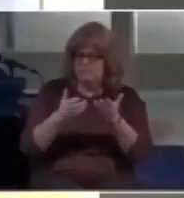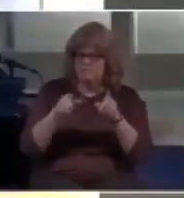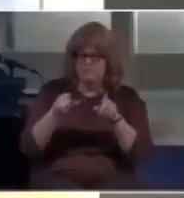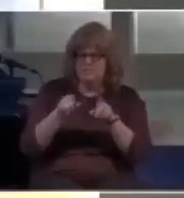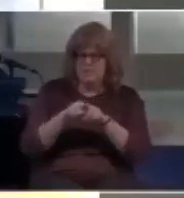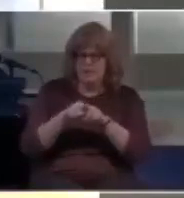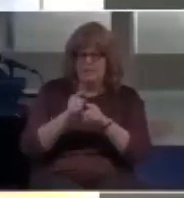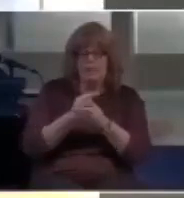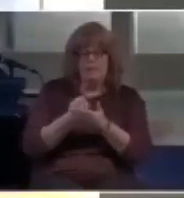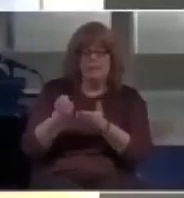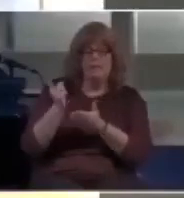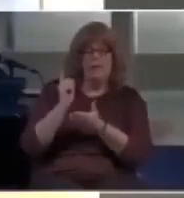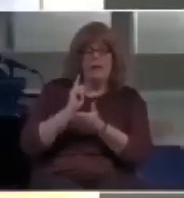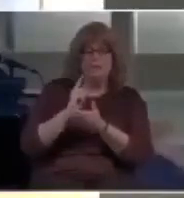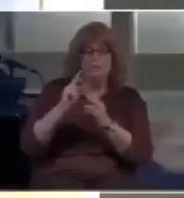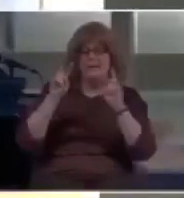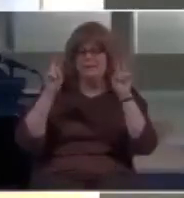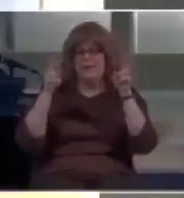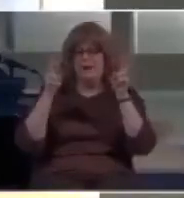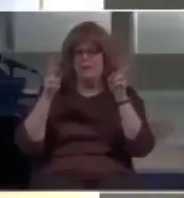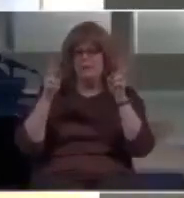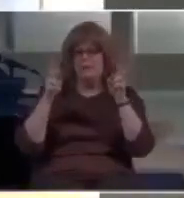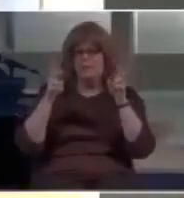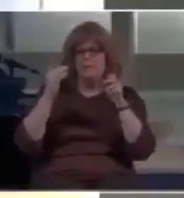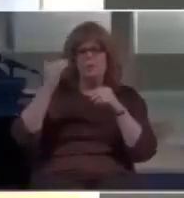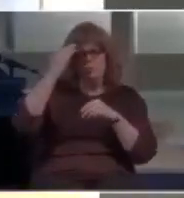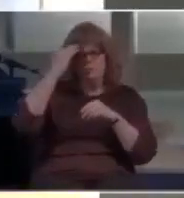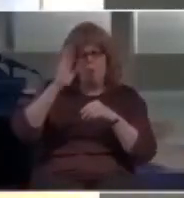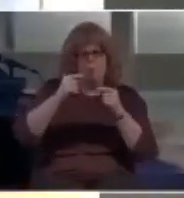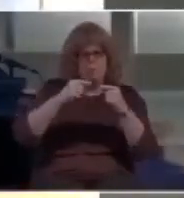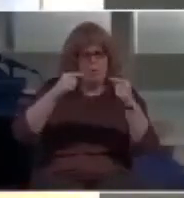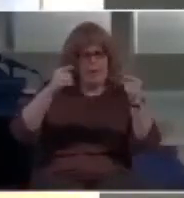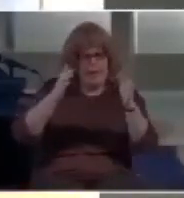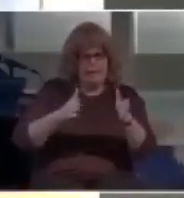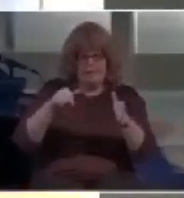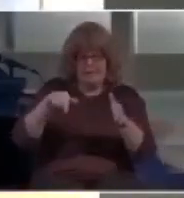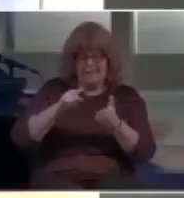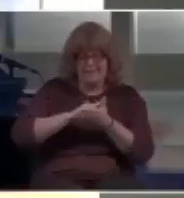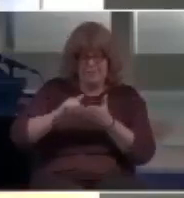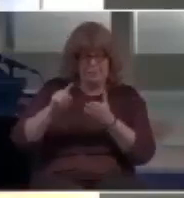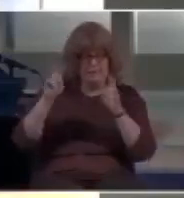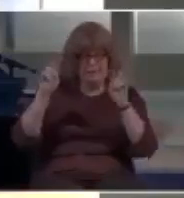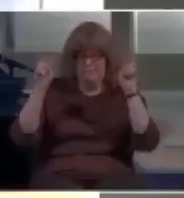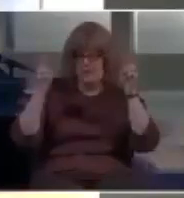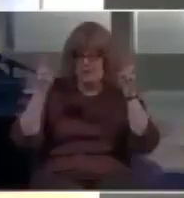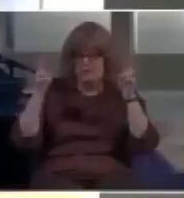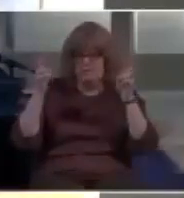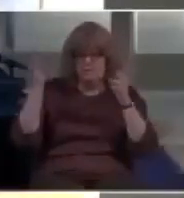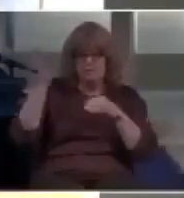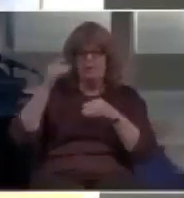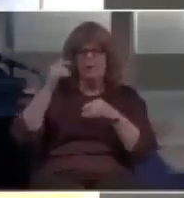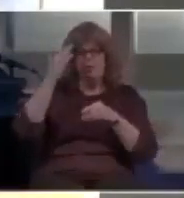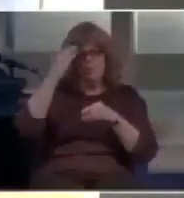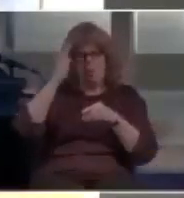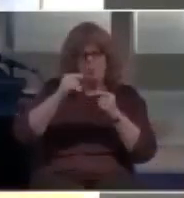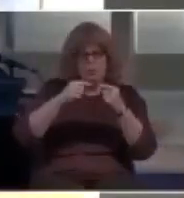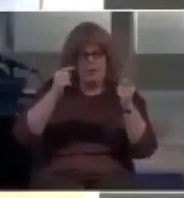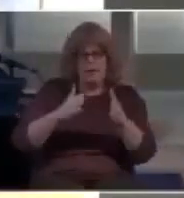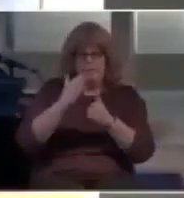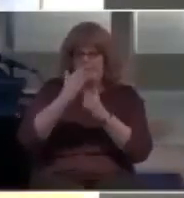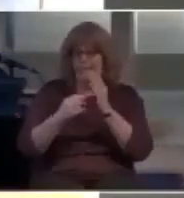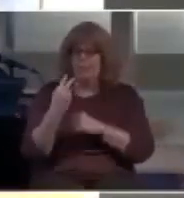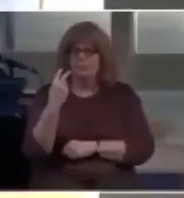along the same vein. Last week, the title of the sermon was Know Your Enemy. This week's title is Know Your Enemy, Part